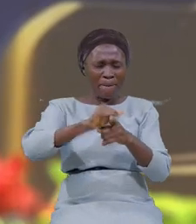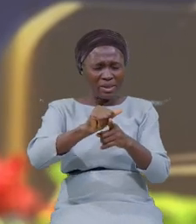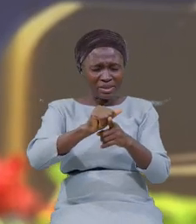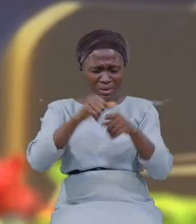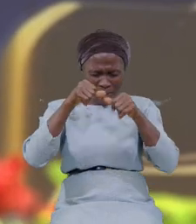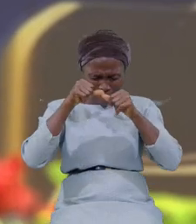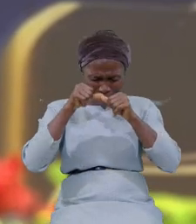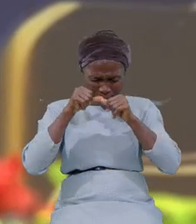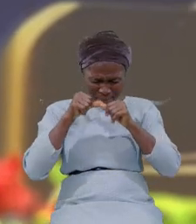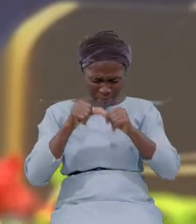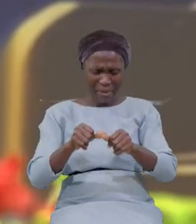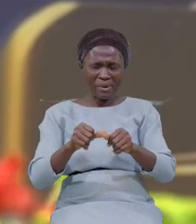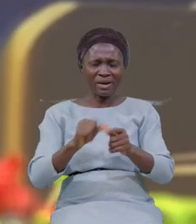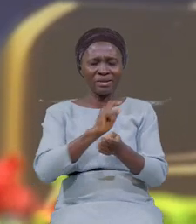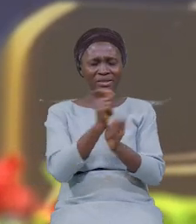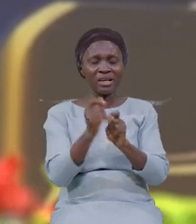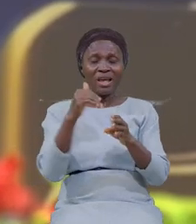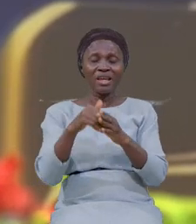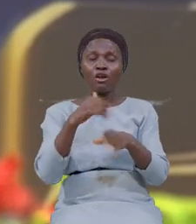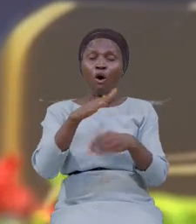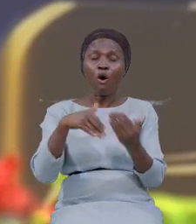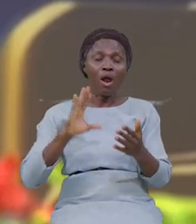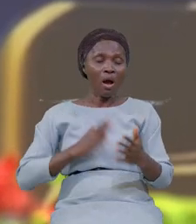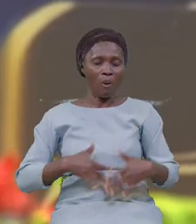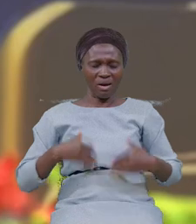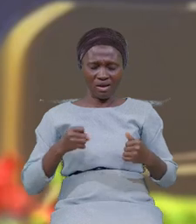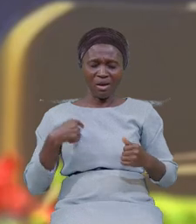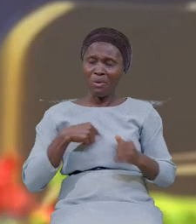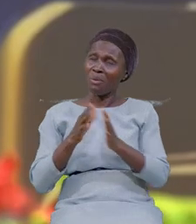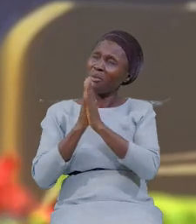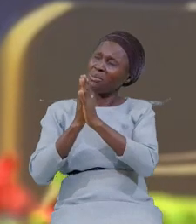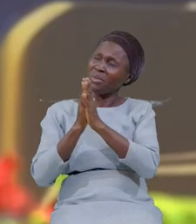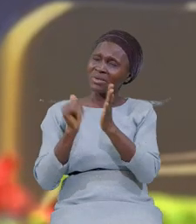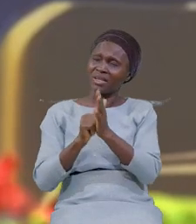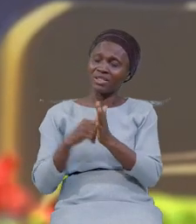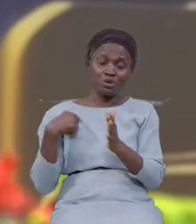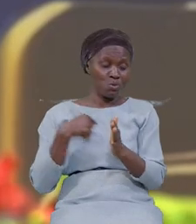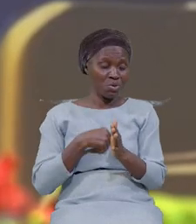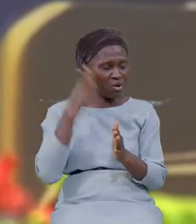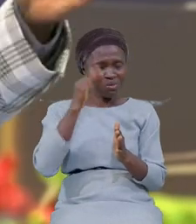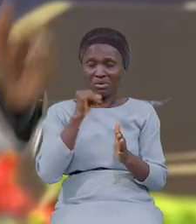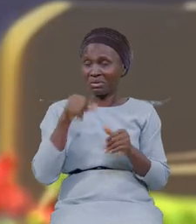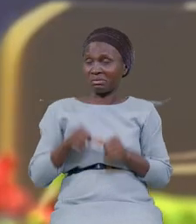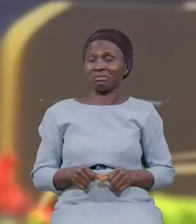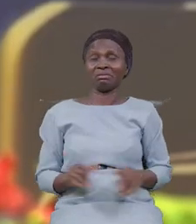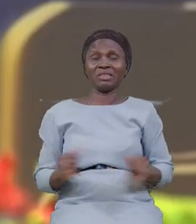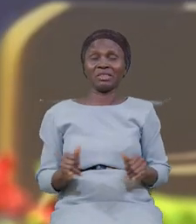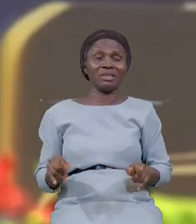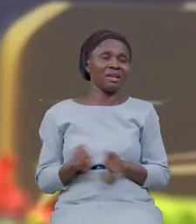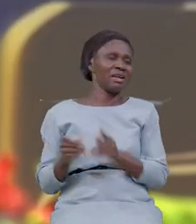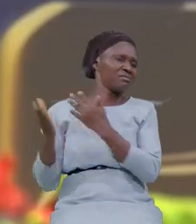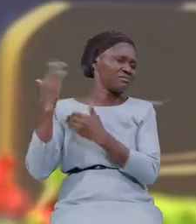of our lives. We're praying, oh Lord, we will not remain the same as we have been